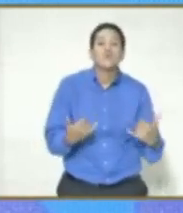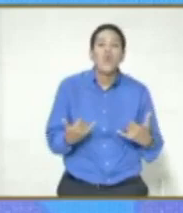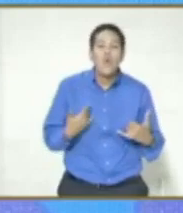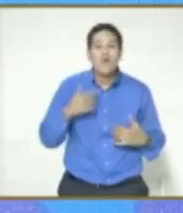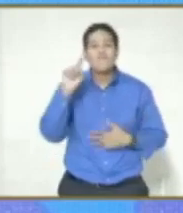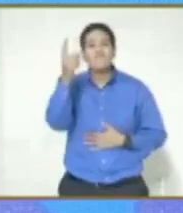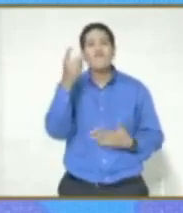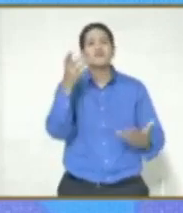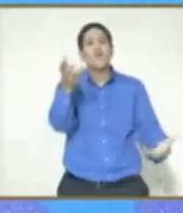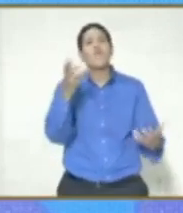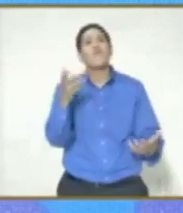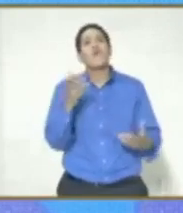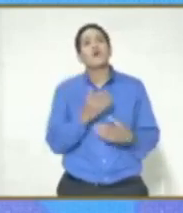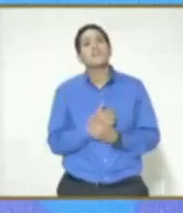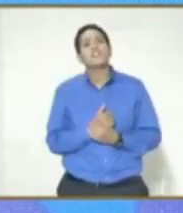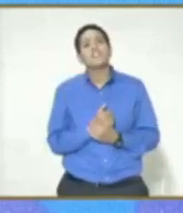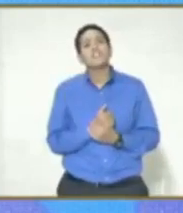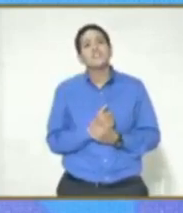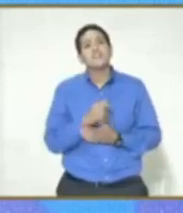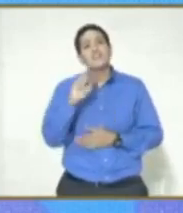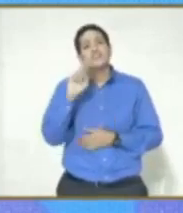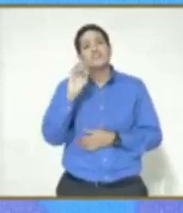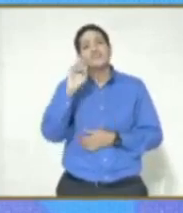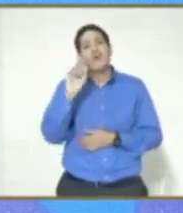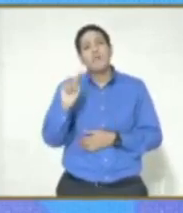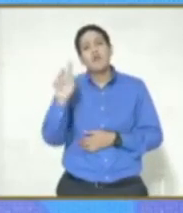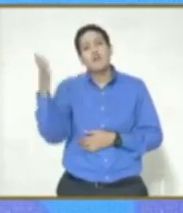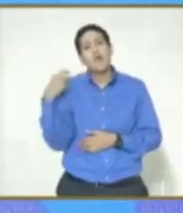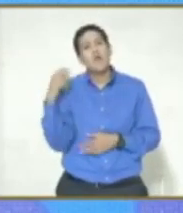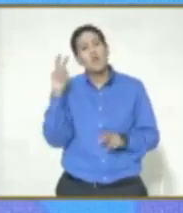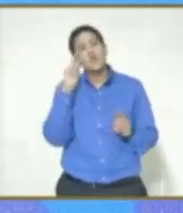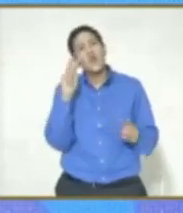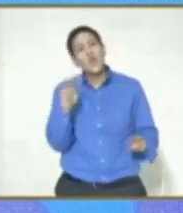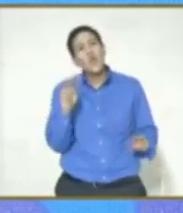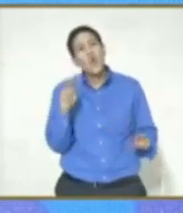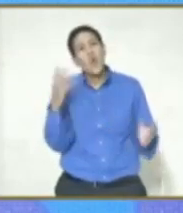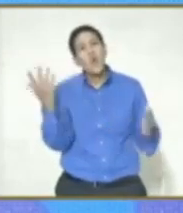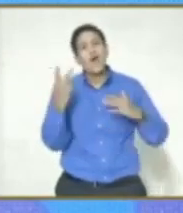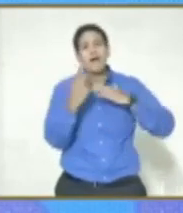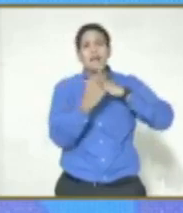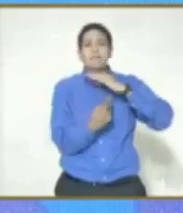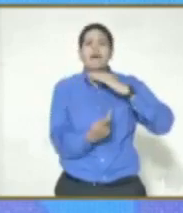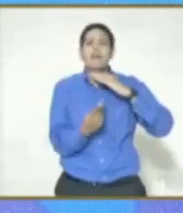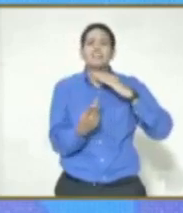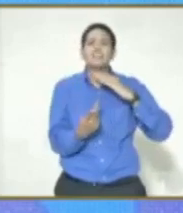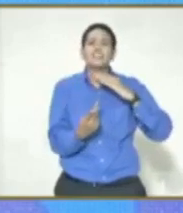all, Robert, look at the parish of